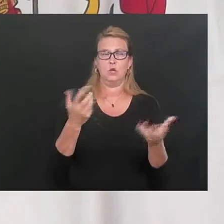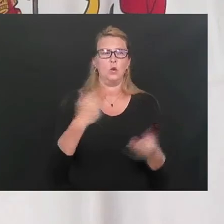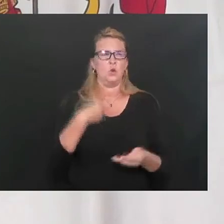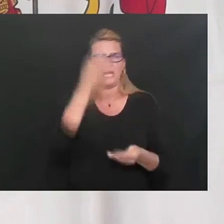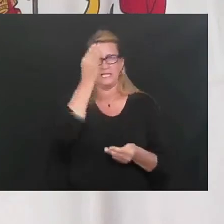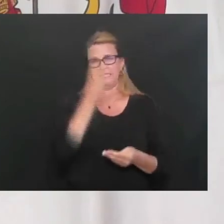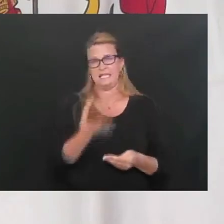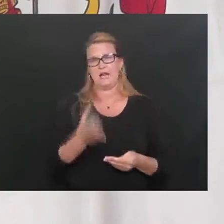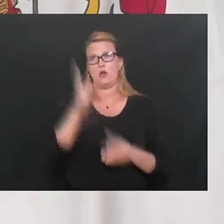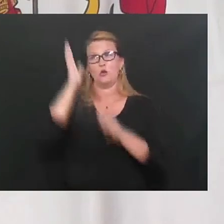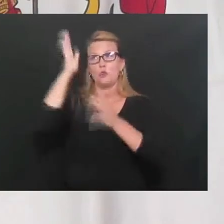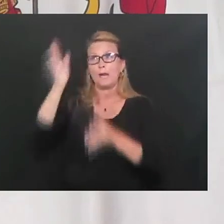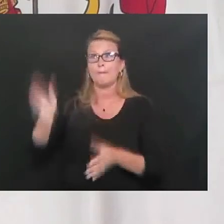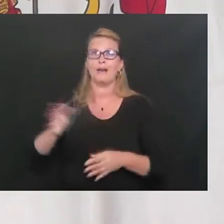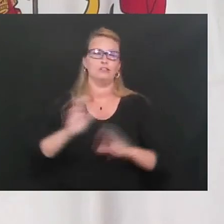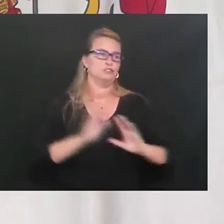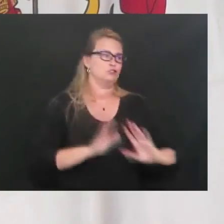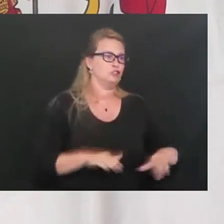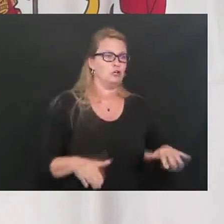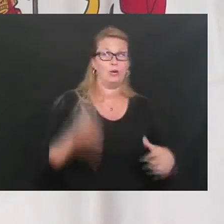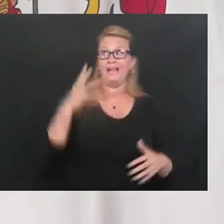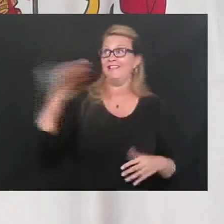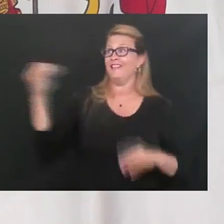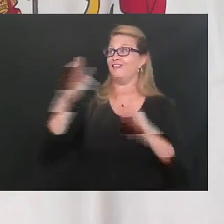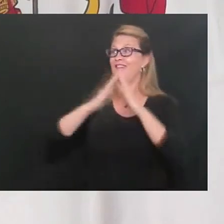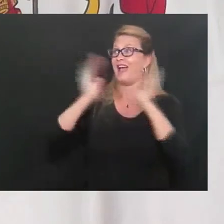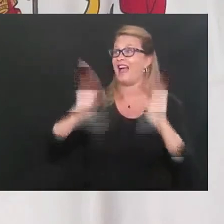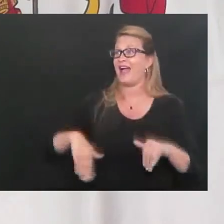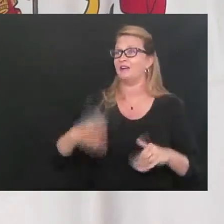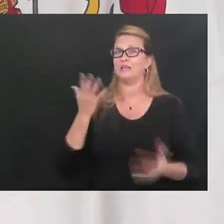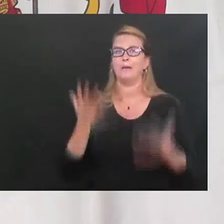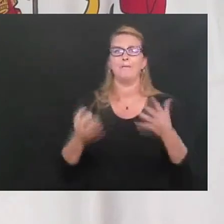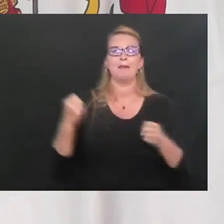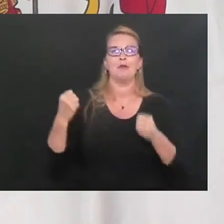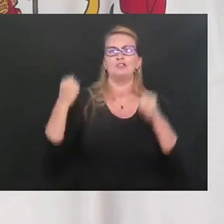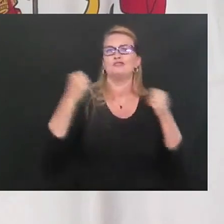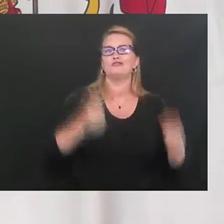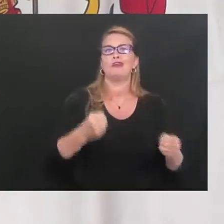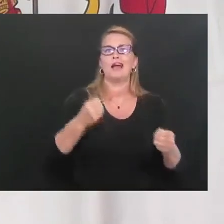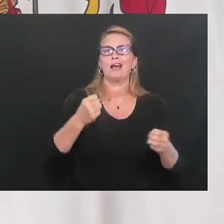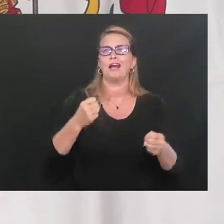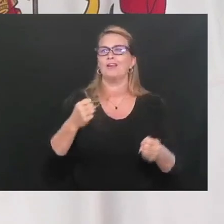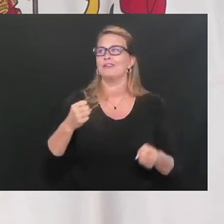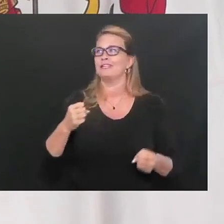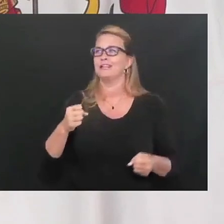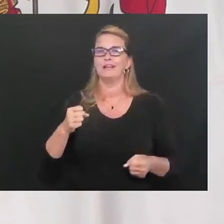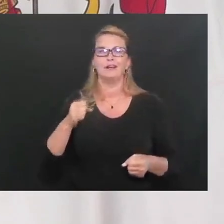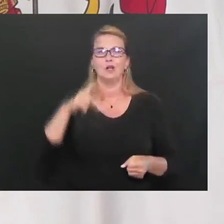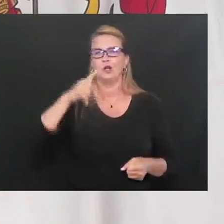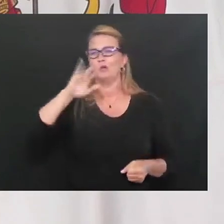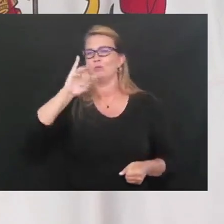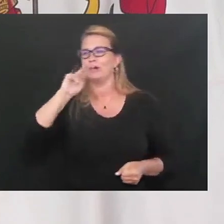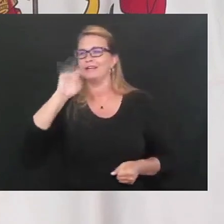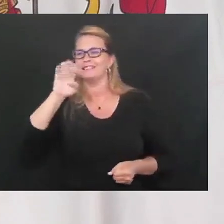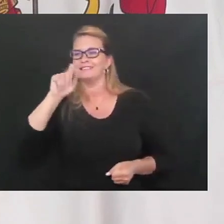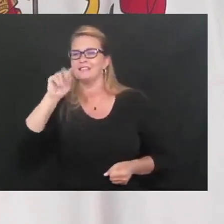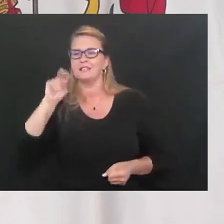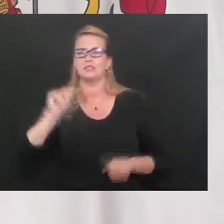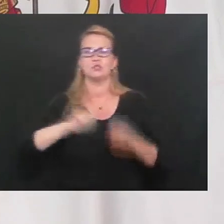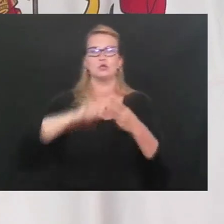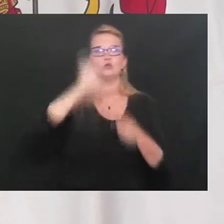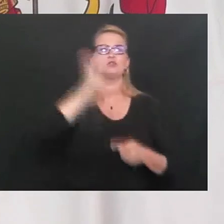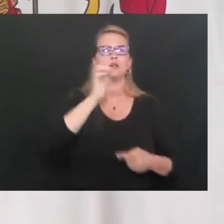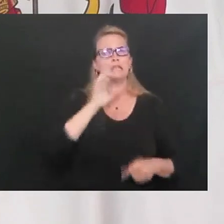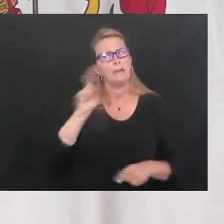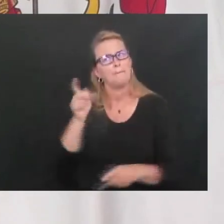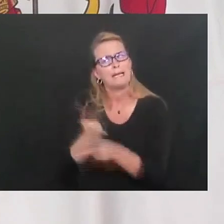our grandparents or our kids when they leave the house and they're going, maybe they're driving from Princeton to Charleston, be careful now. Be